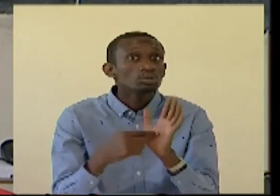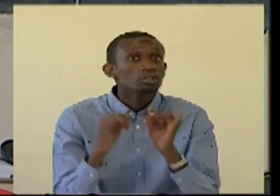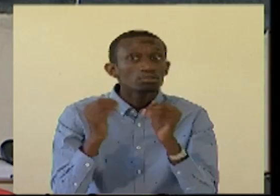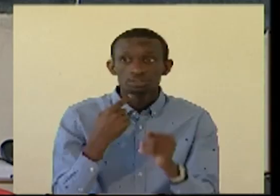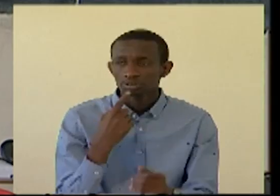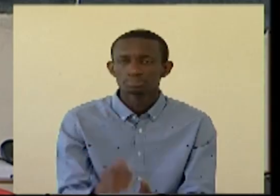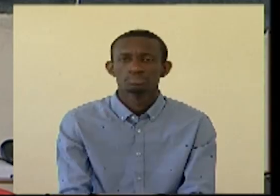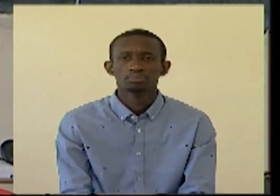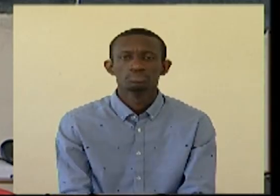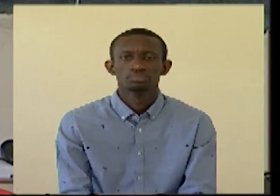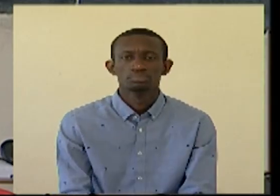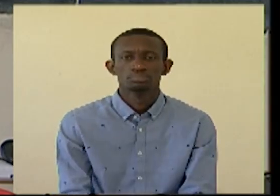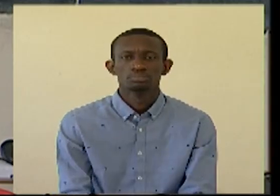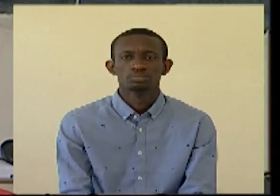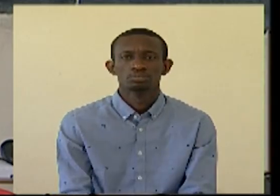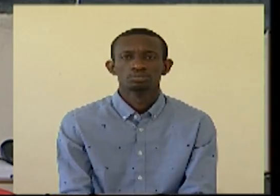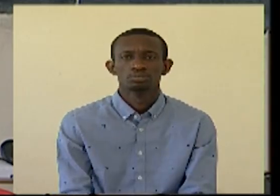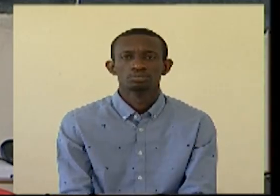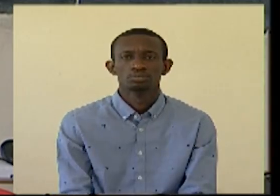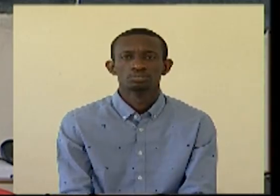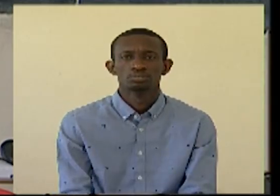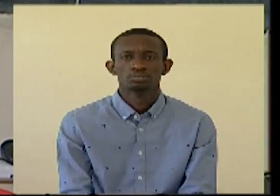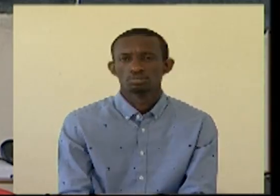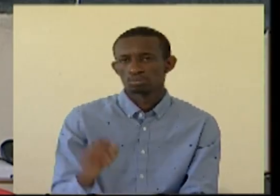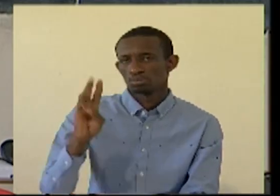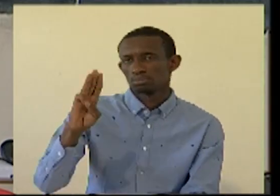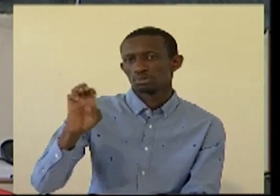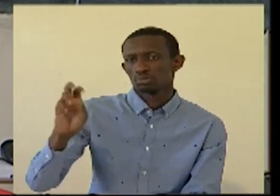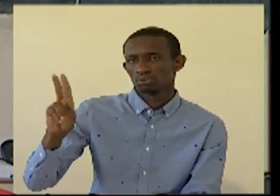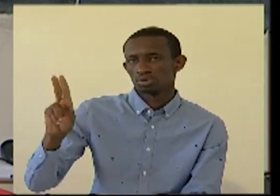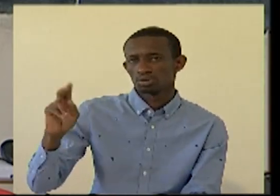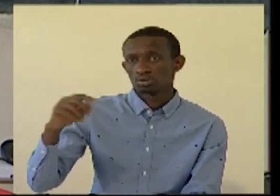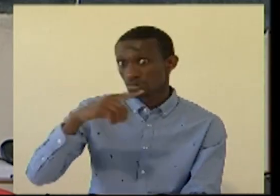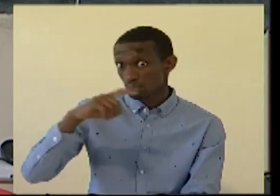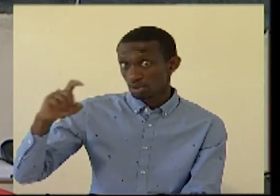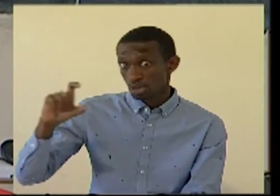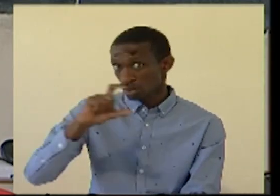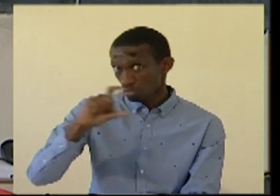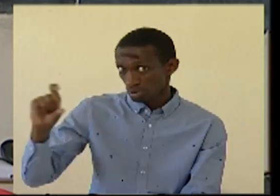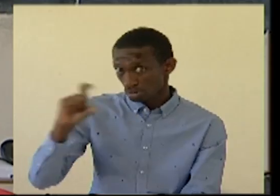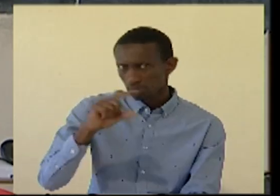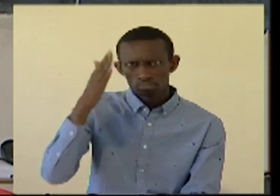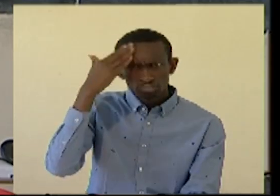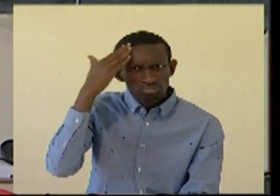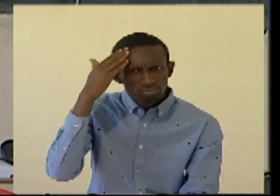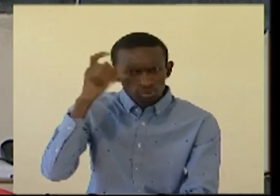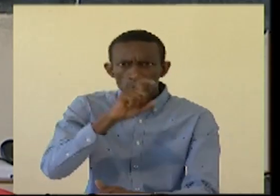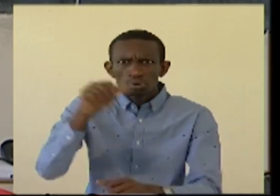say a week, you know the number of days in a